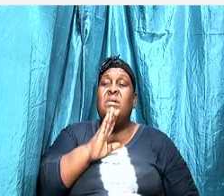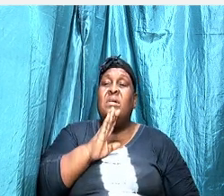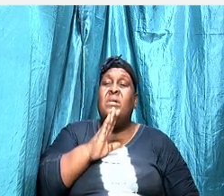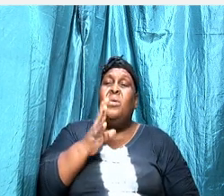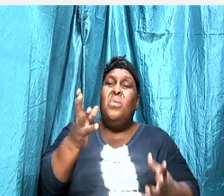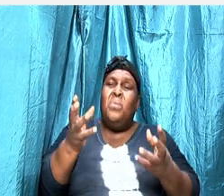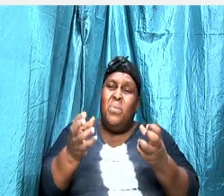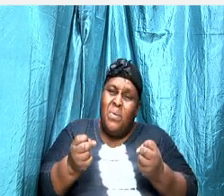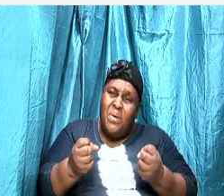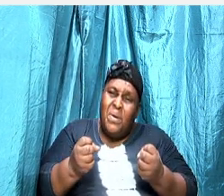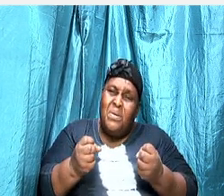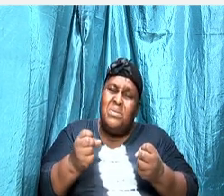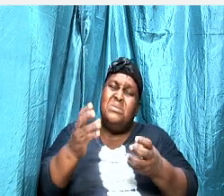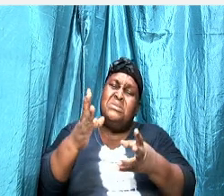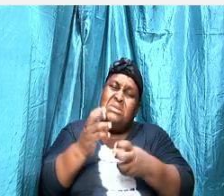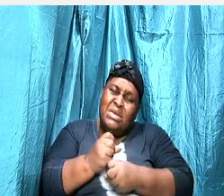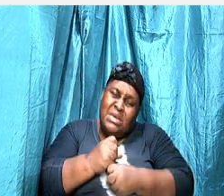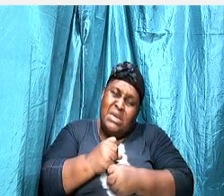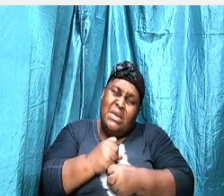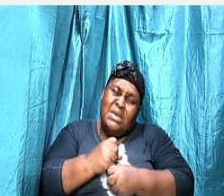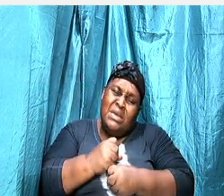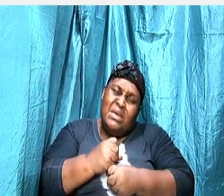you to take this away from me.